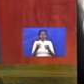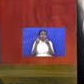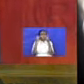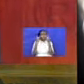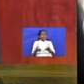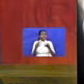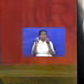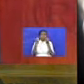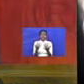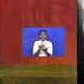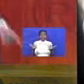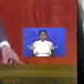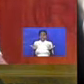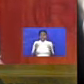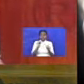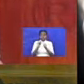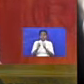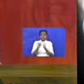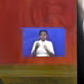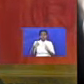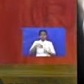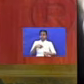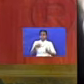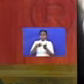buying are building temples.